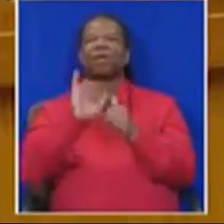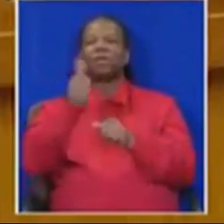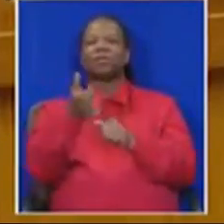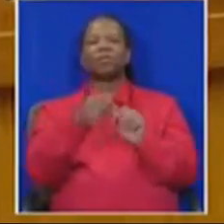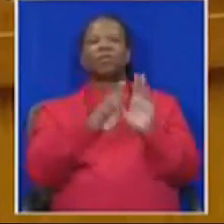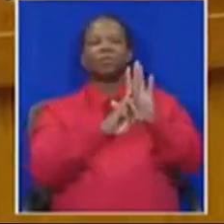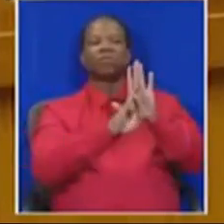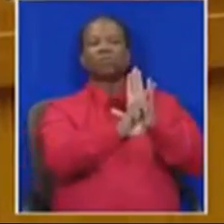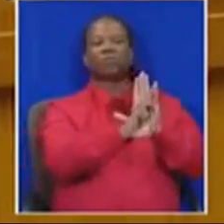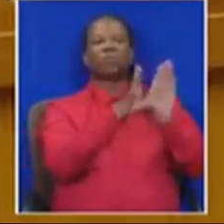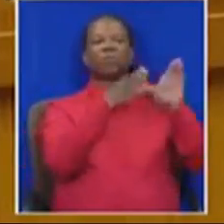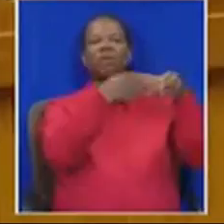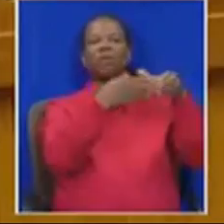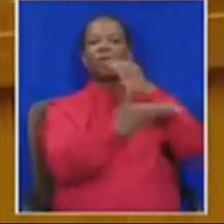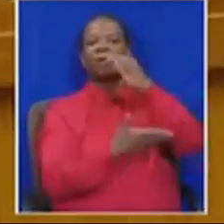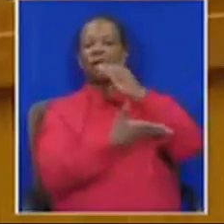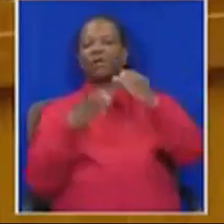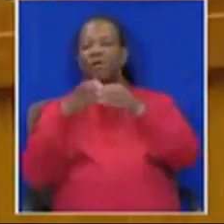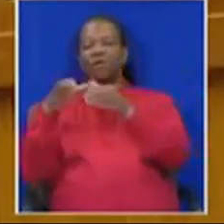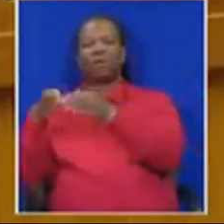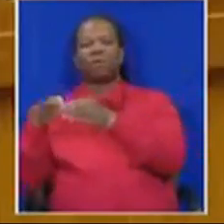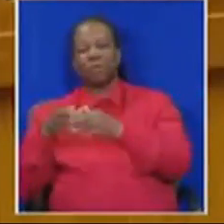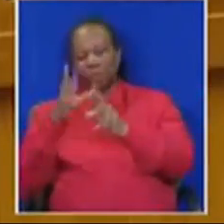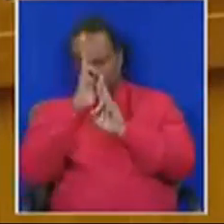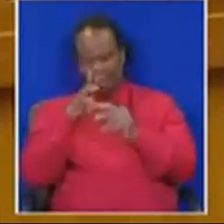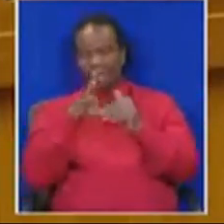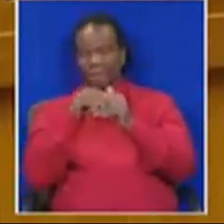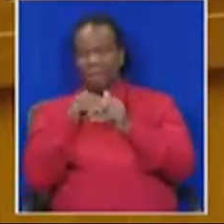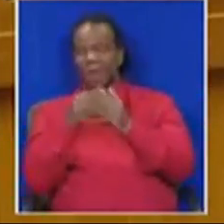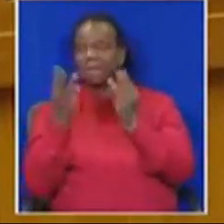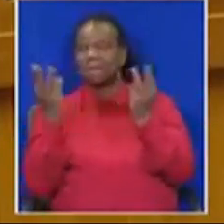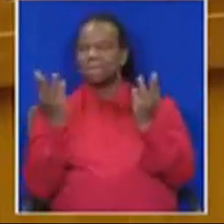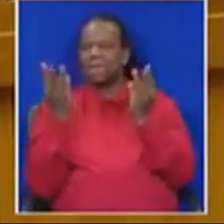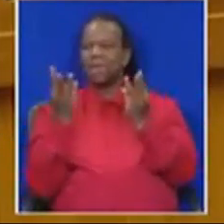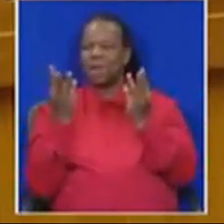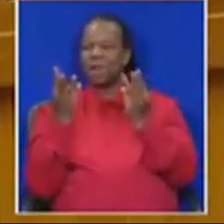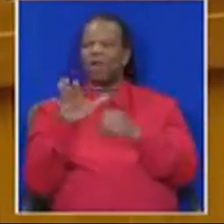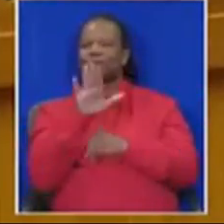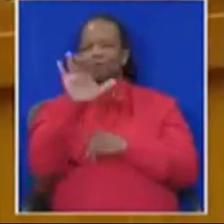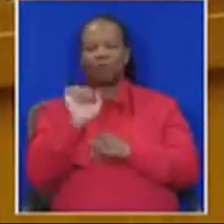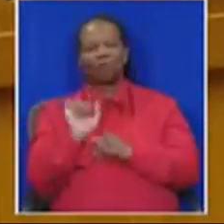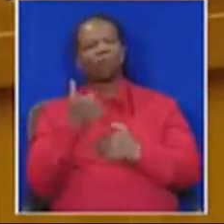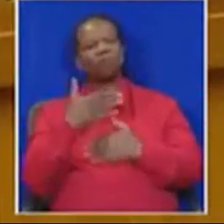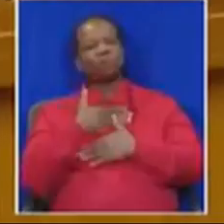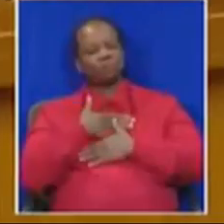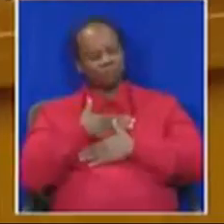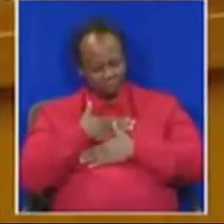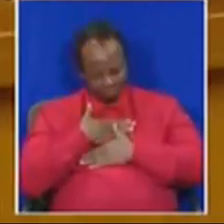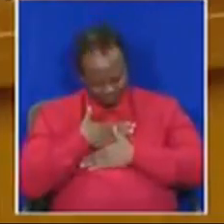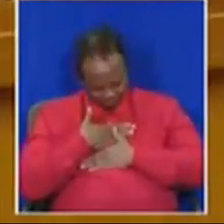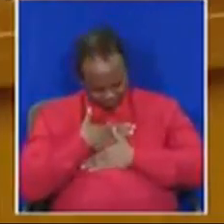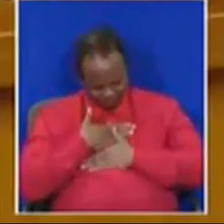corps, honorable members, fellow South Africans. It is for me indeed a great